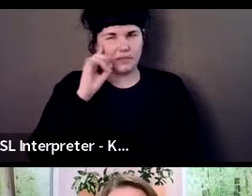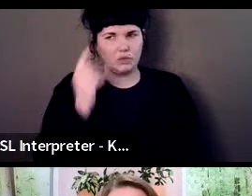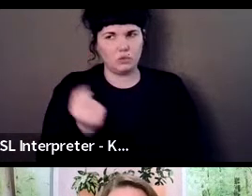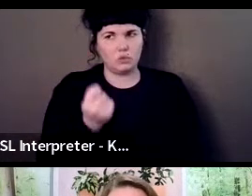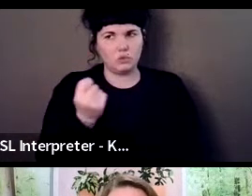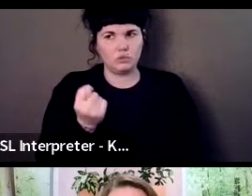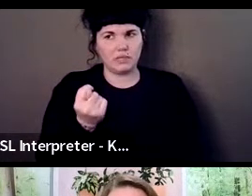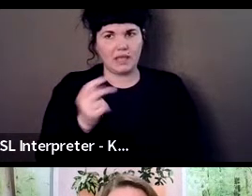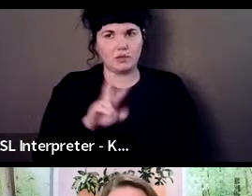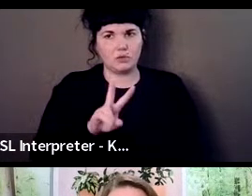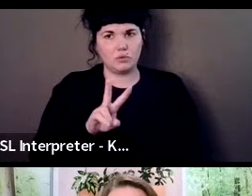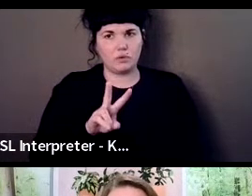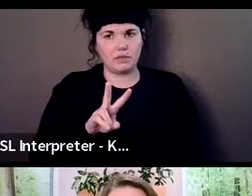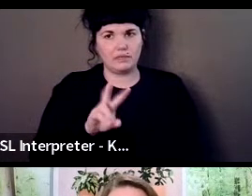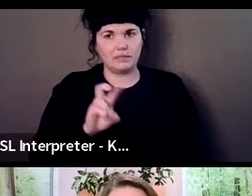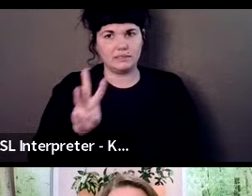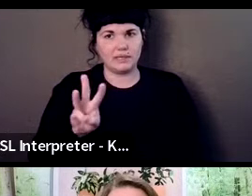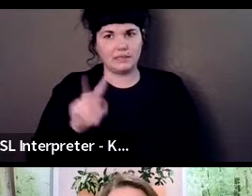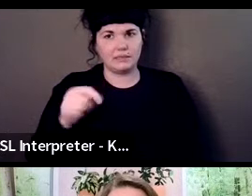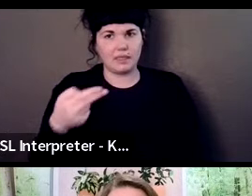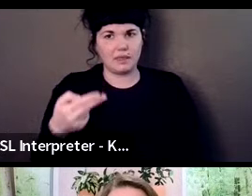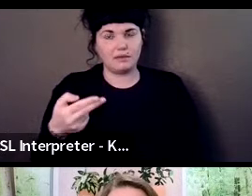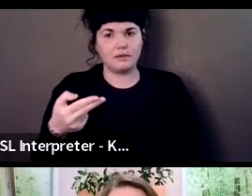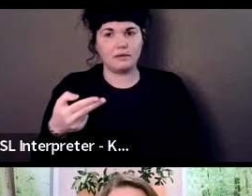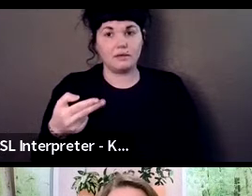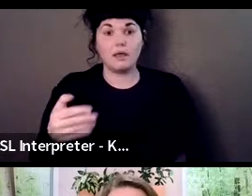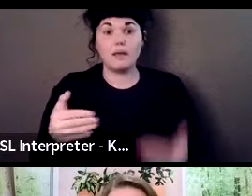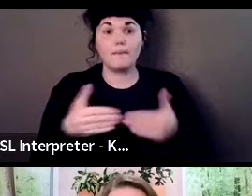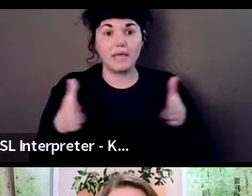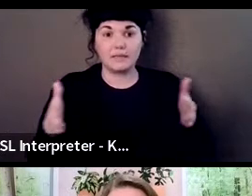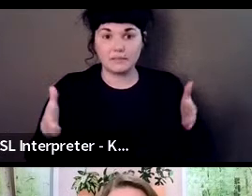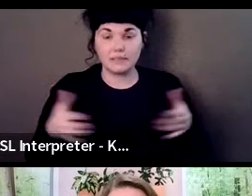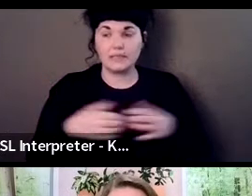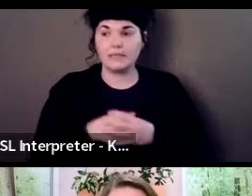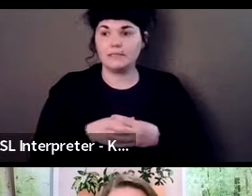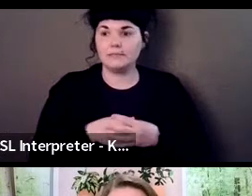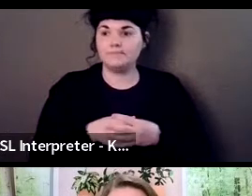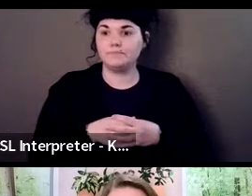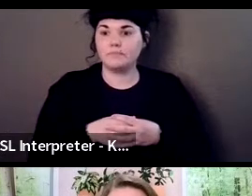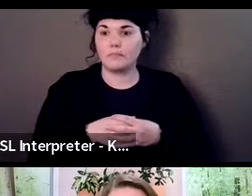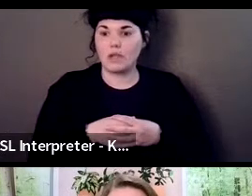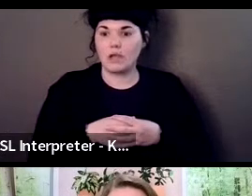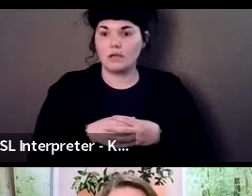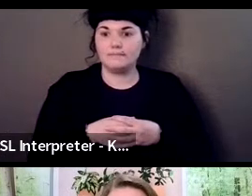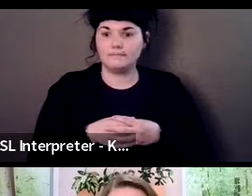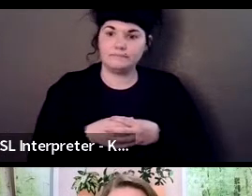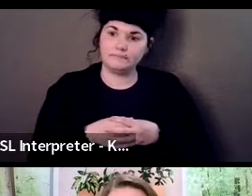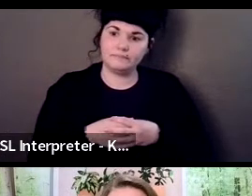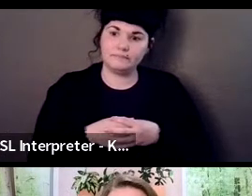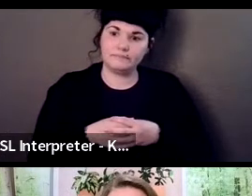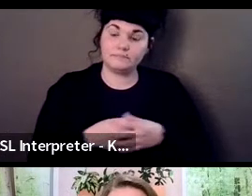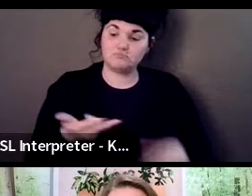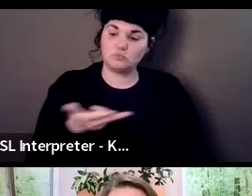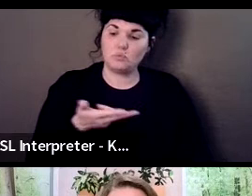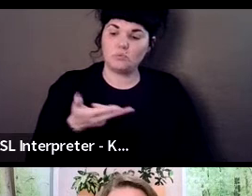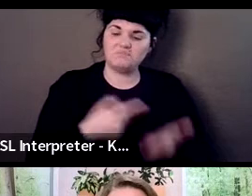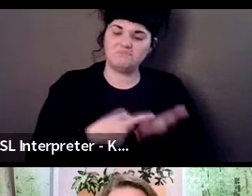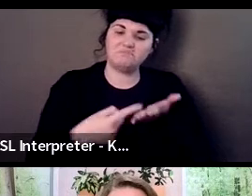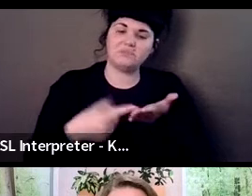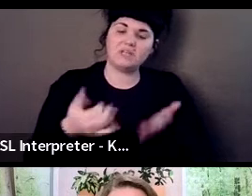26th. And basically, we talked about a couple of